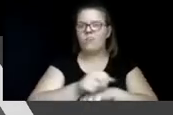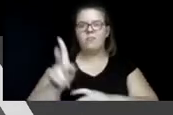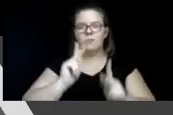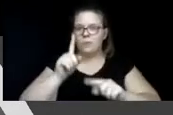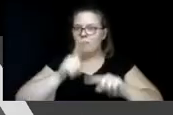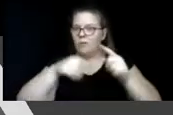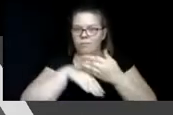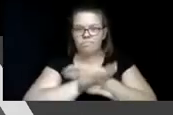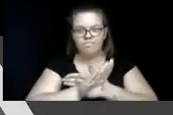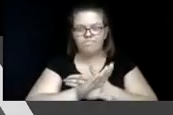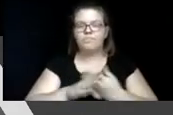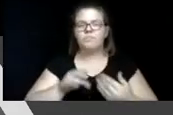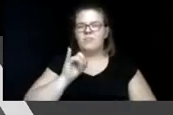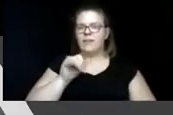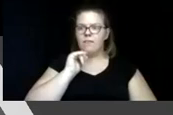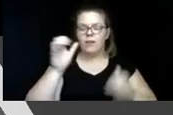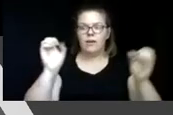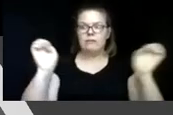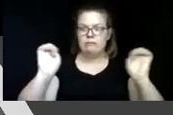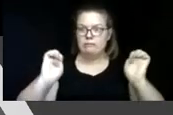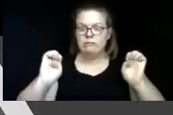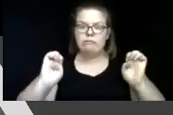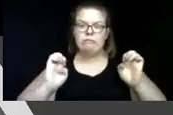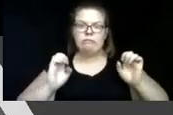Anything that wasn't emergent,